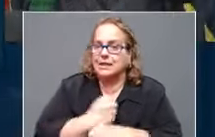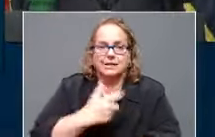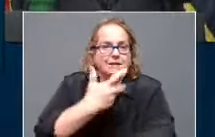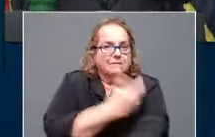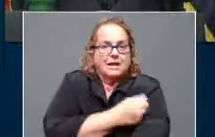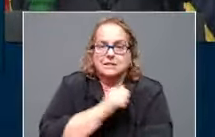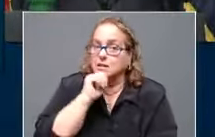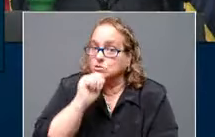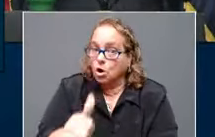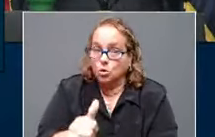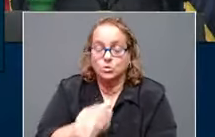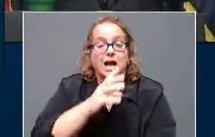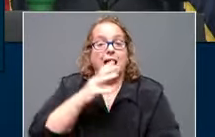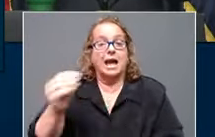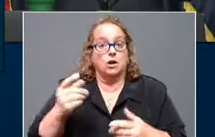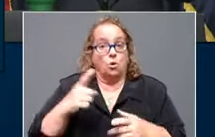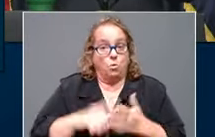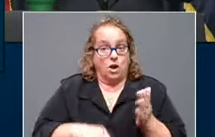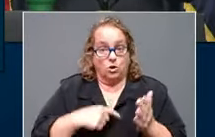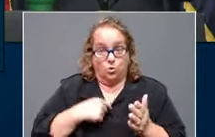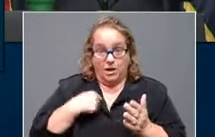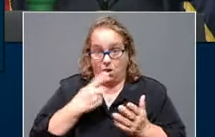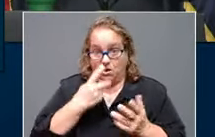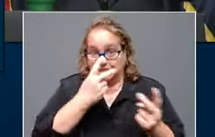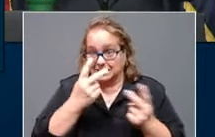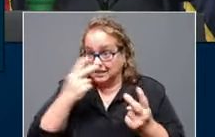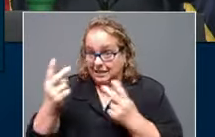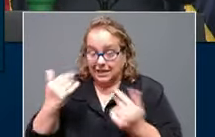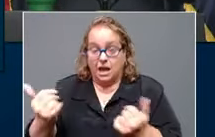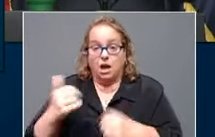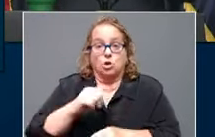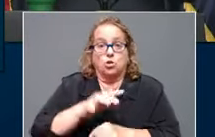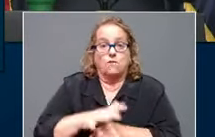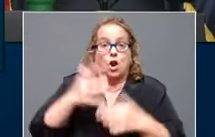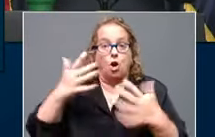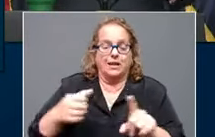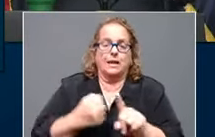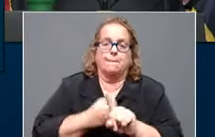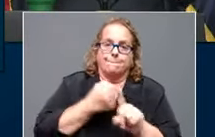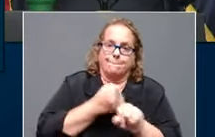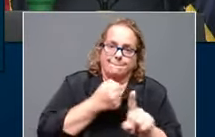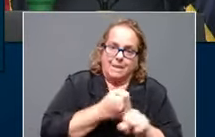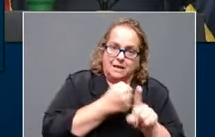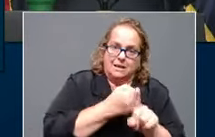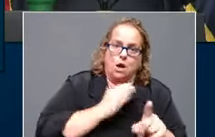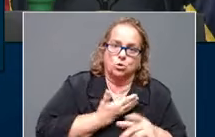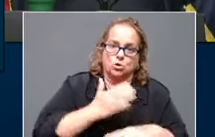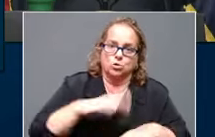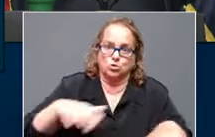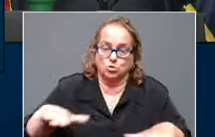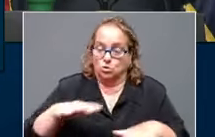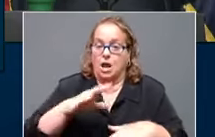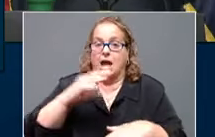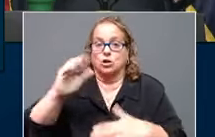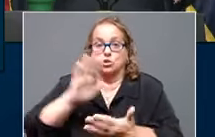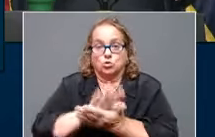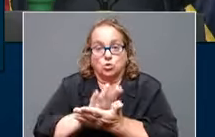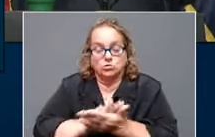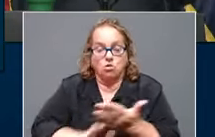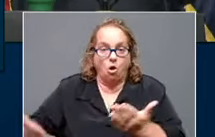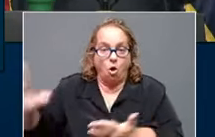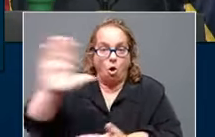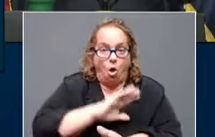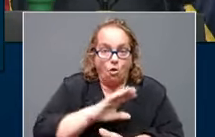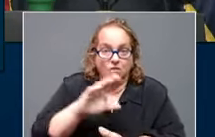Kentucky mandate masking for everybody in the building. Really simple, really